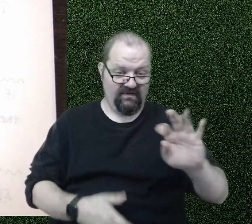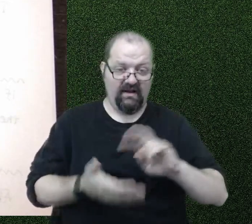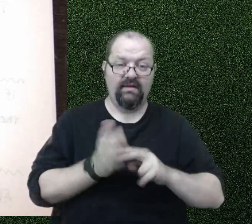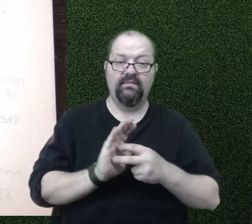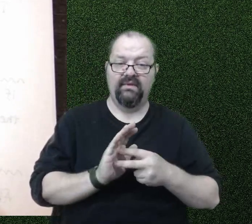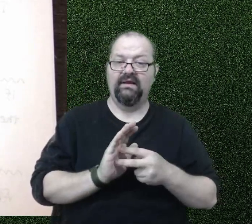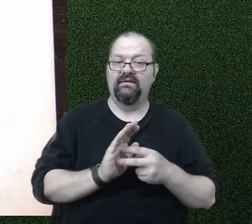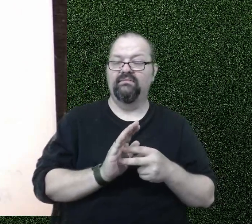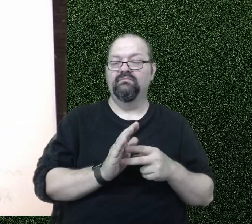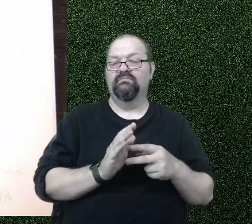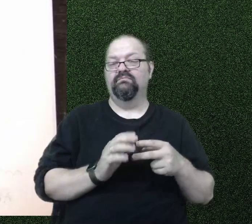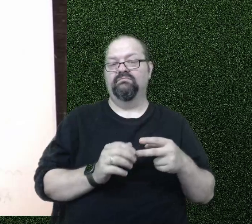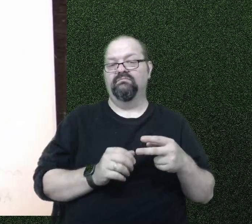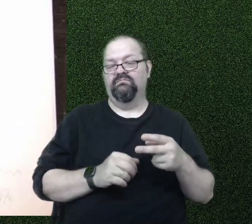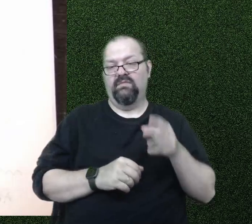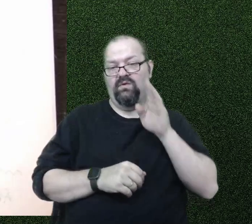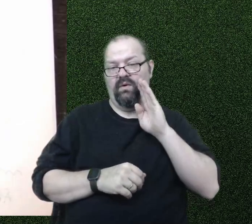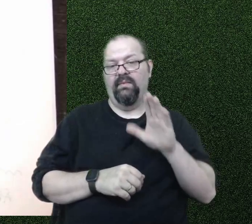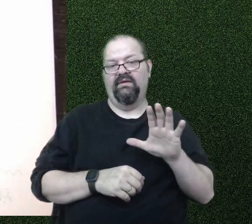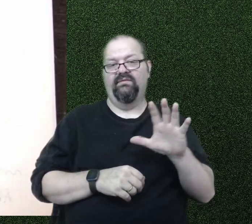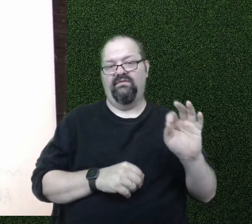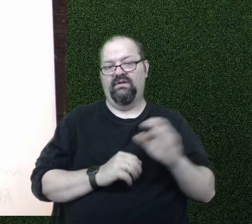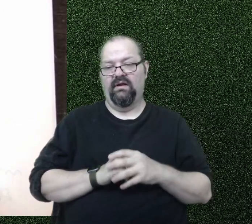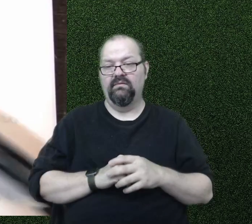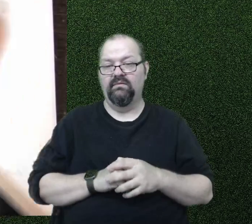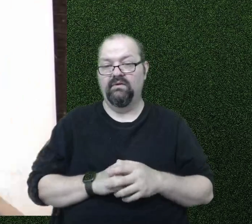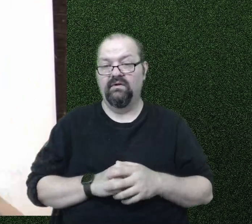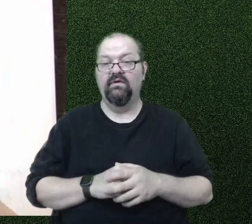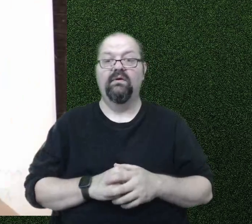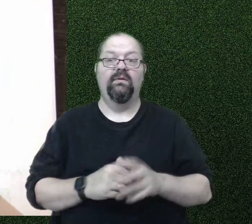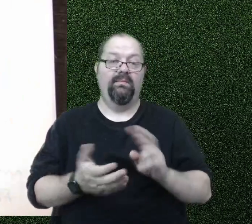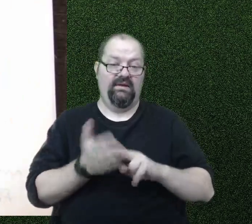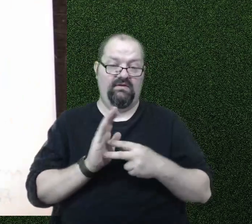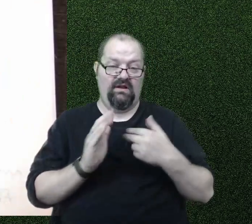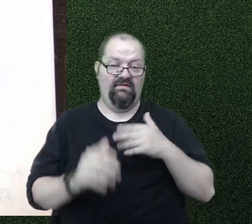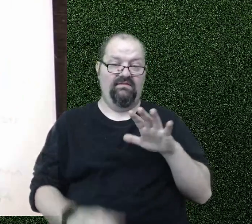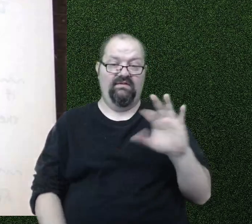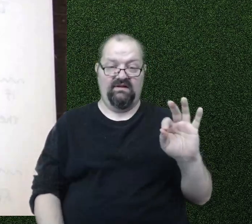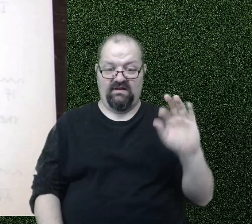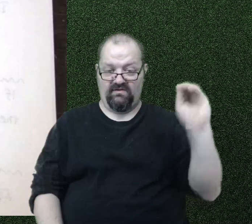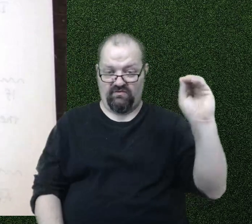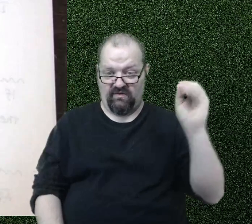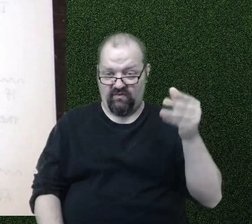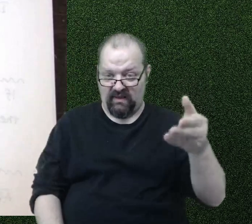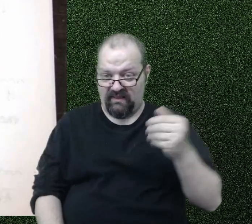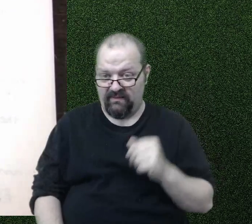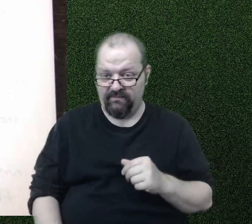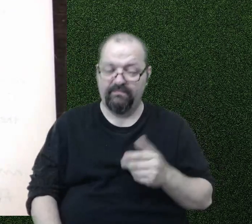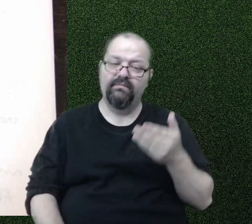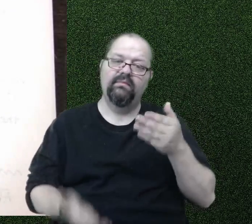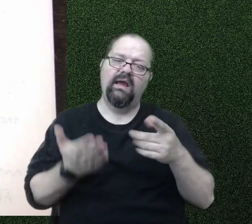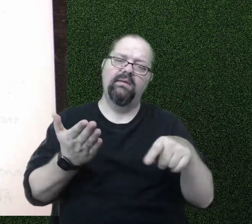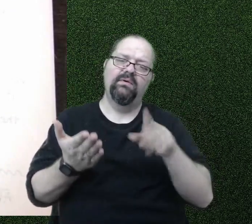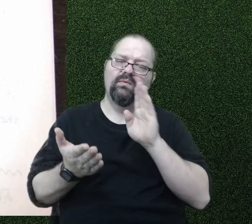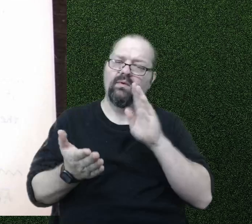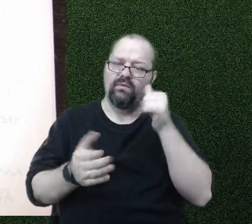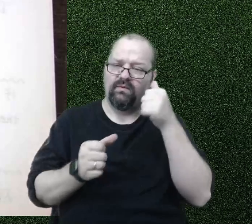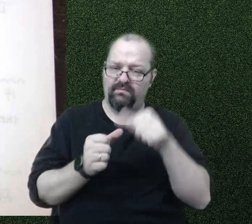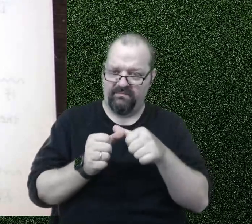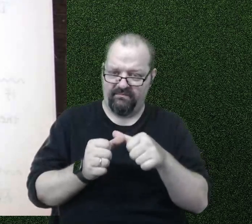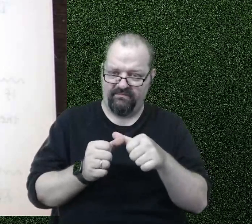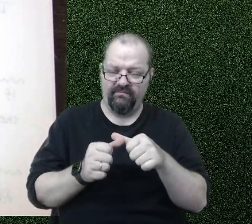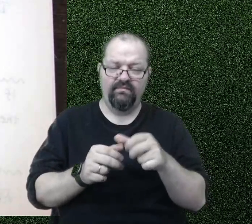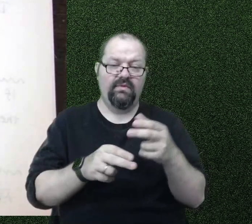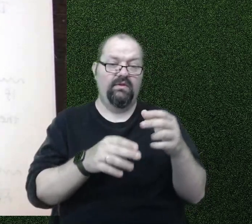total is 90, so that's going to be 59. So there's a 59-degree angle right there. Or you might remember that relationship between